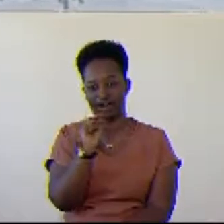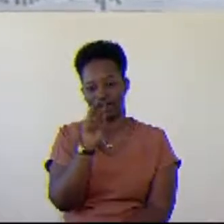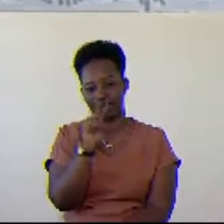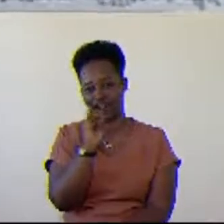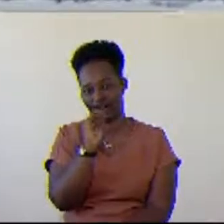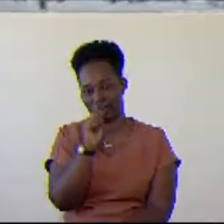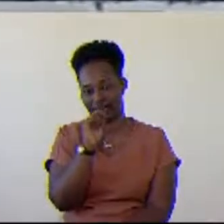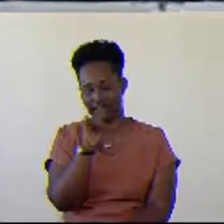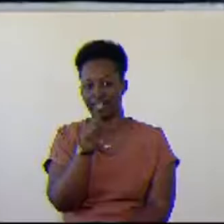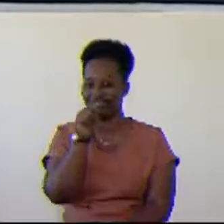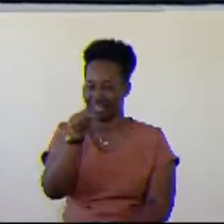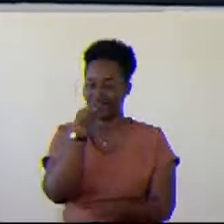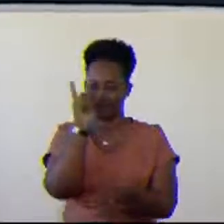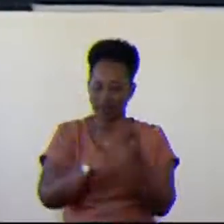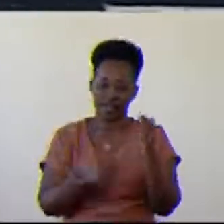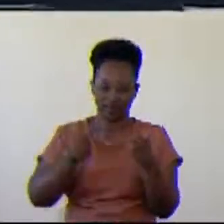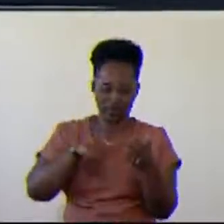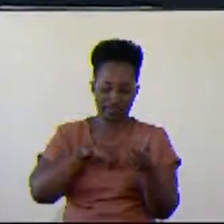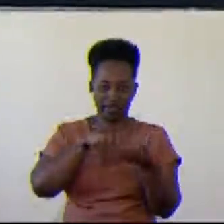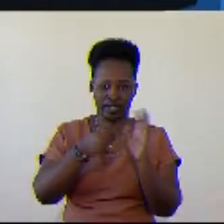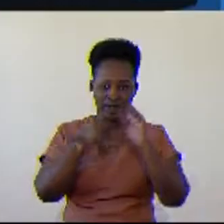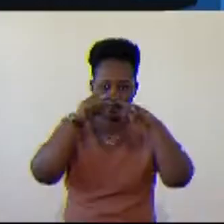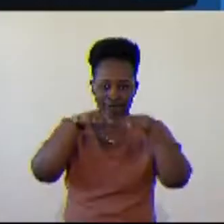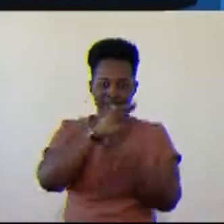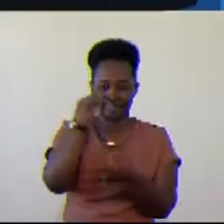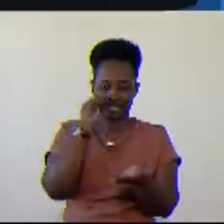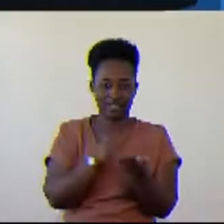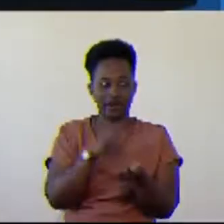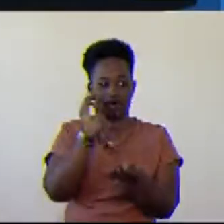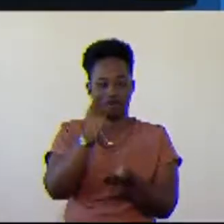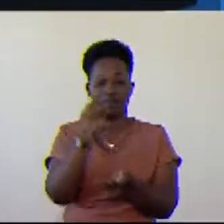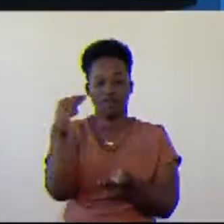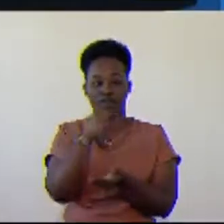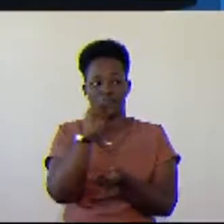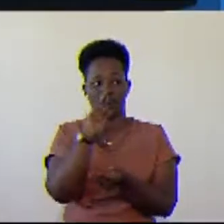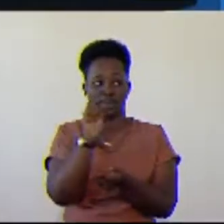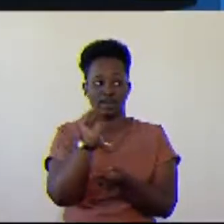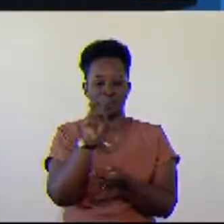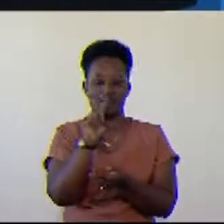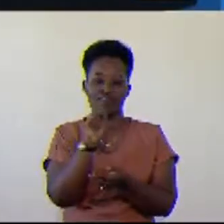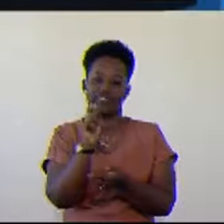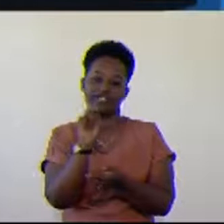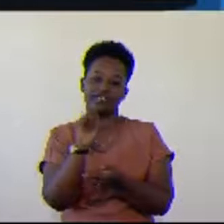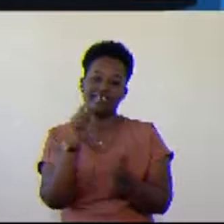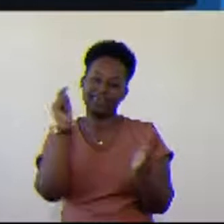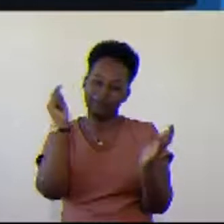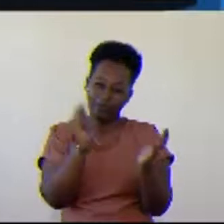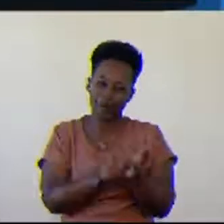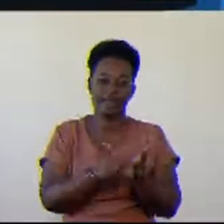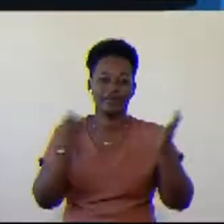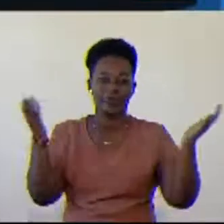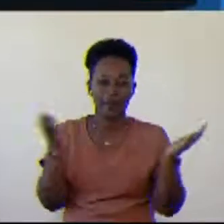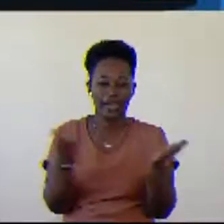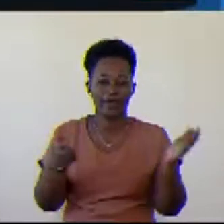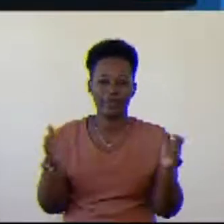mean by center of gravity. It is a point on a body where the total weight of the body